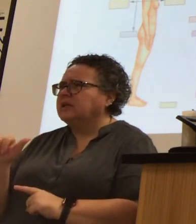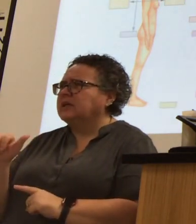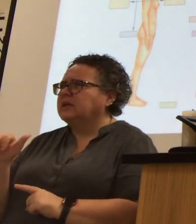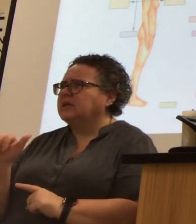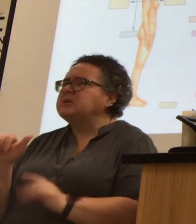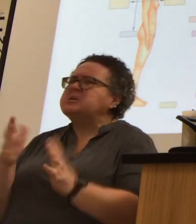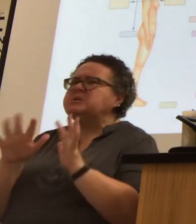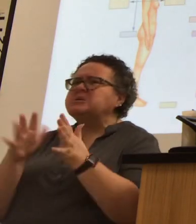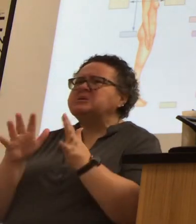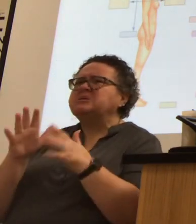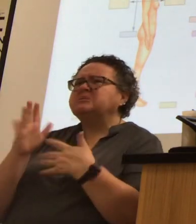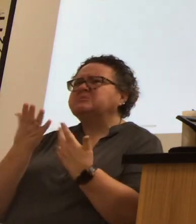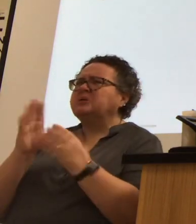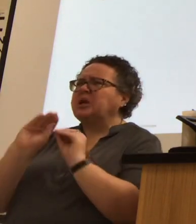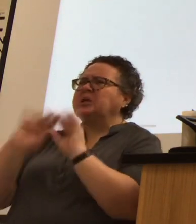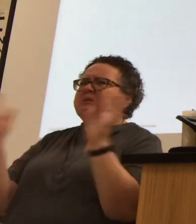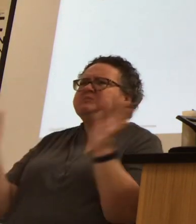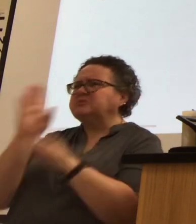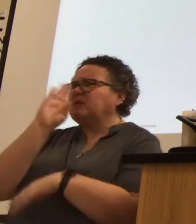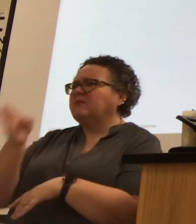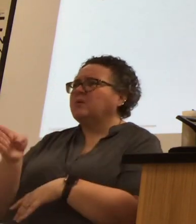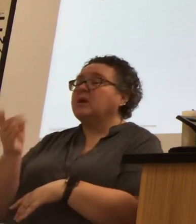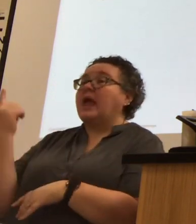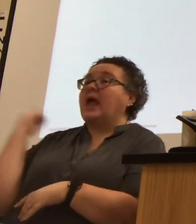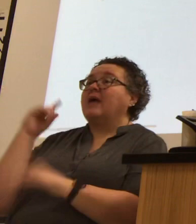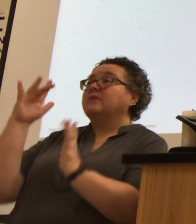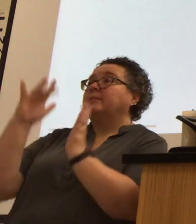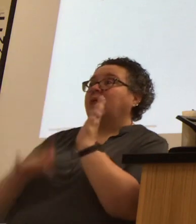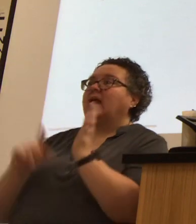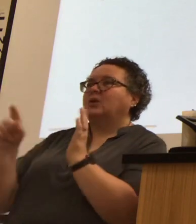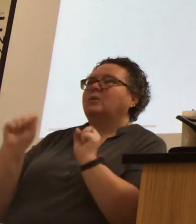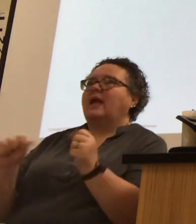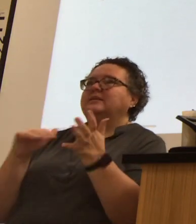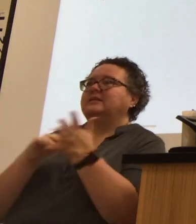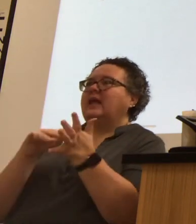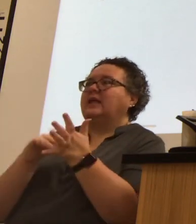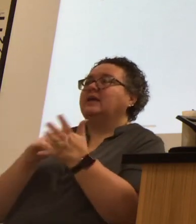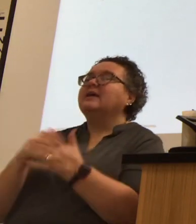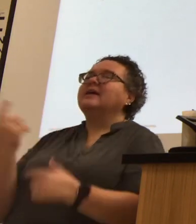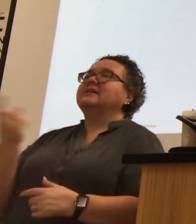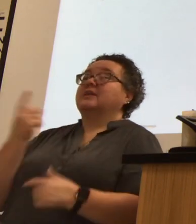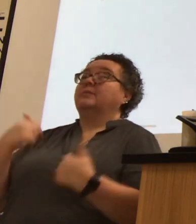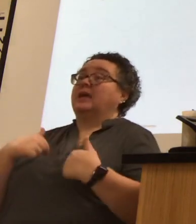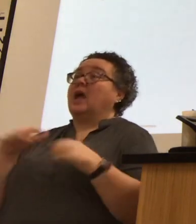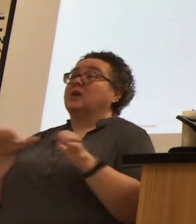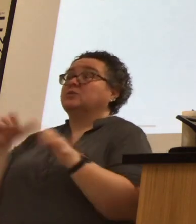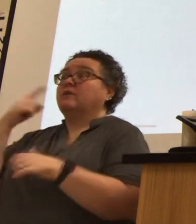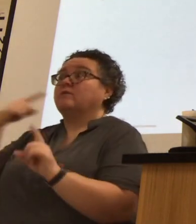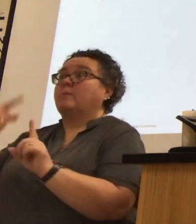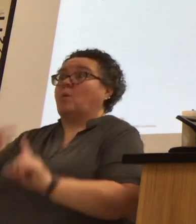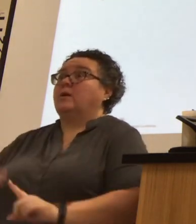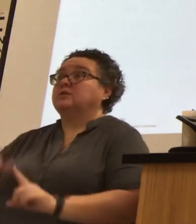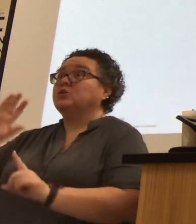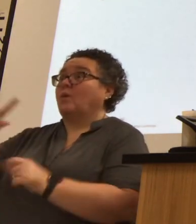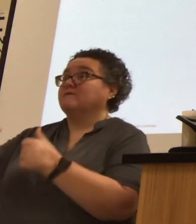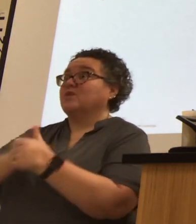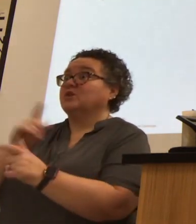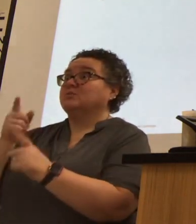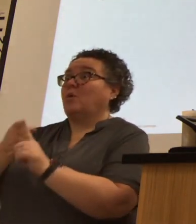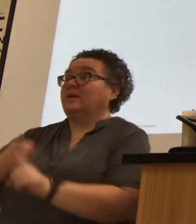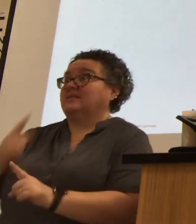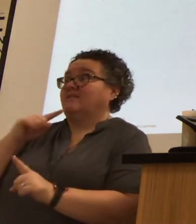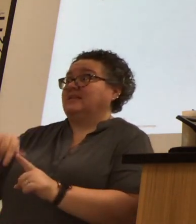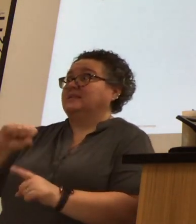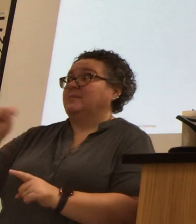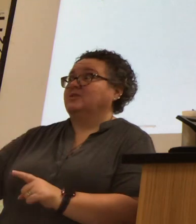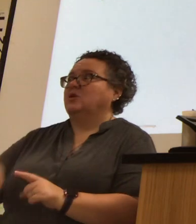It's pretty straightforward, I think. There's a blank figure you can study. Here's what I want to do. Something I do for points, actually. This will be your first points of the semester. I